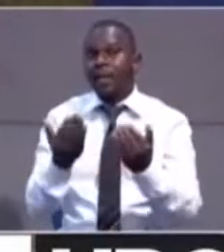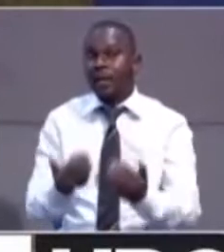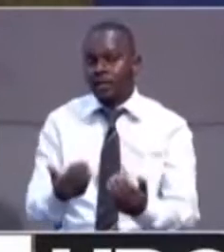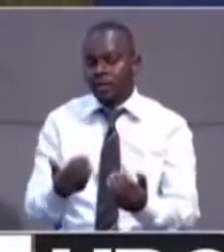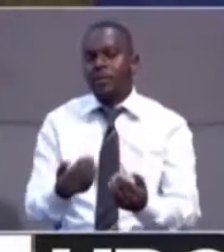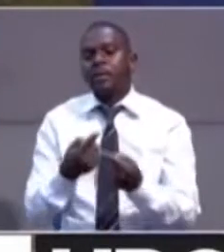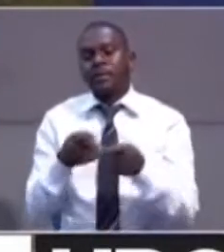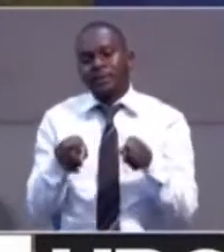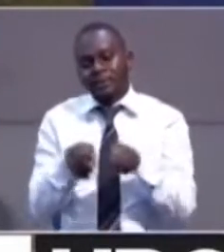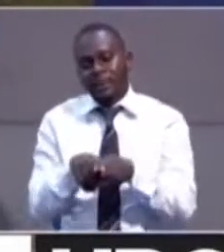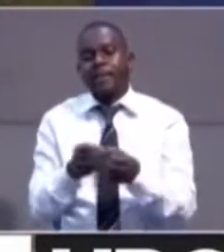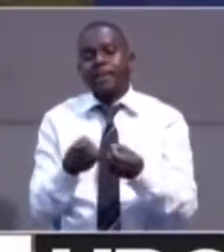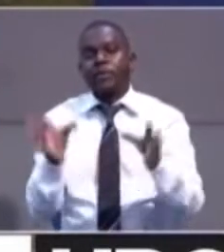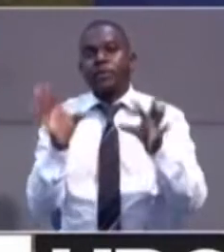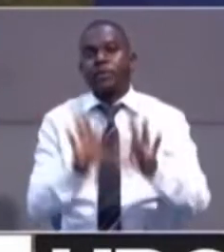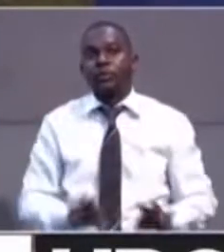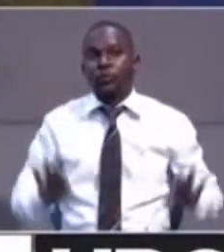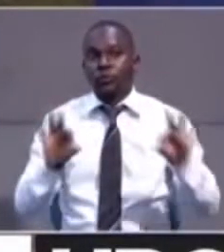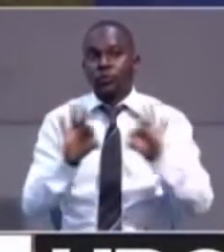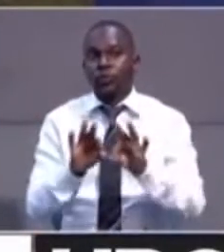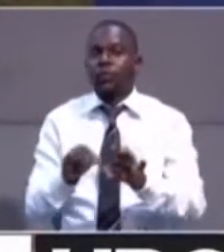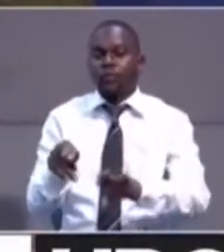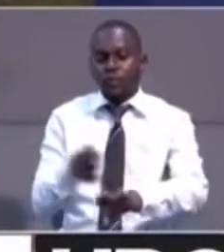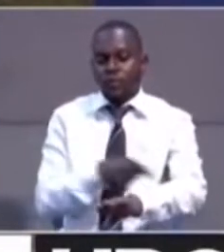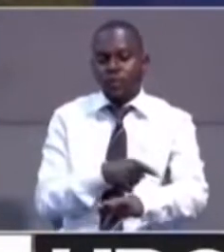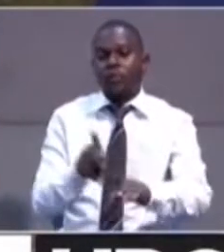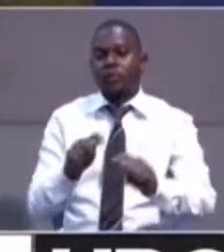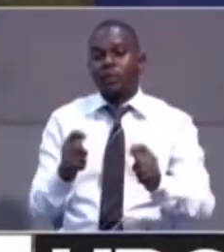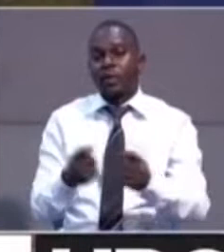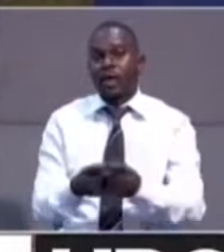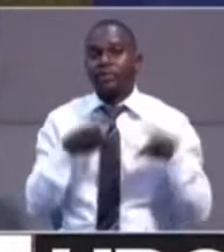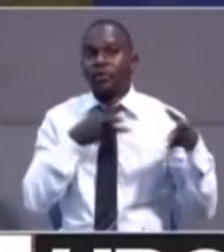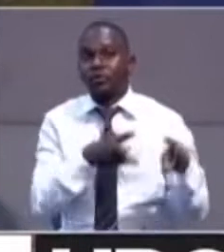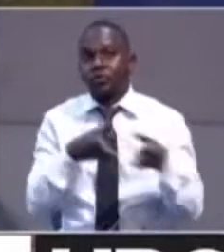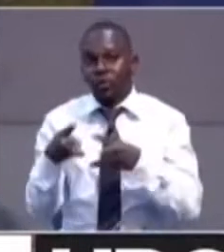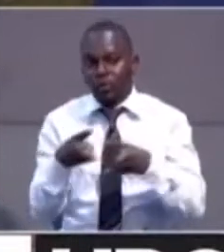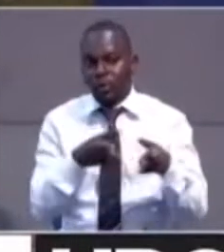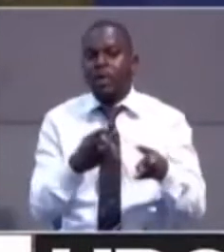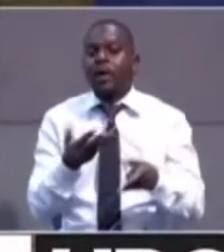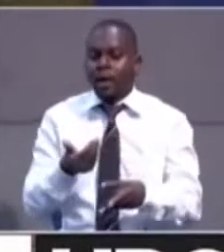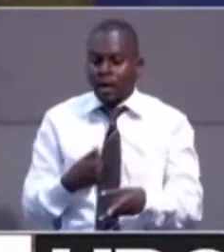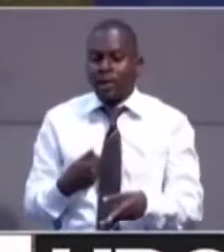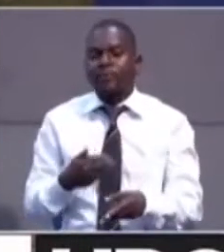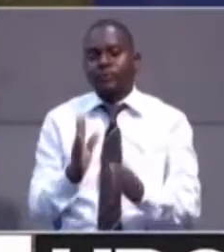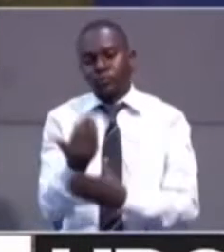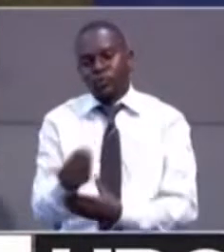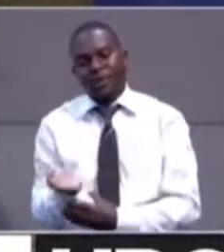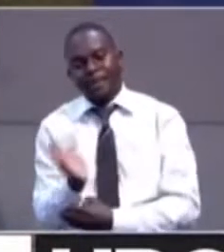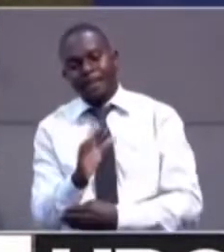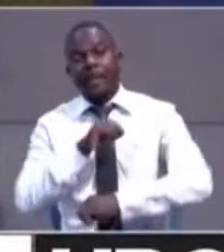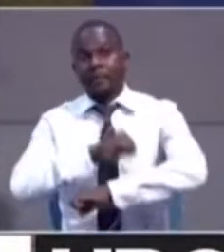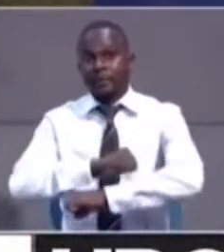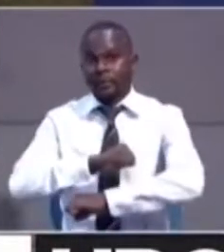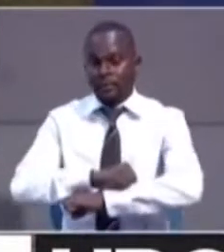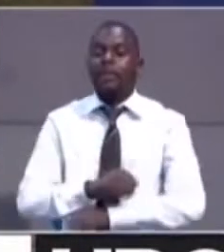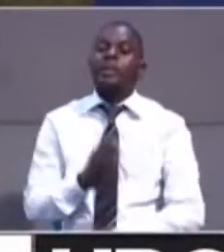now, but also most importantly, for a long-term strategy, we need to have these children in